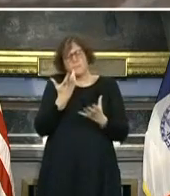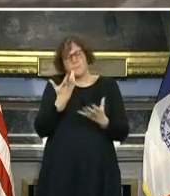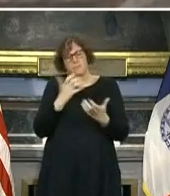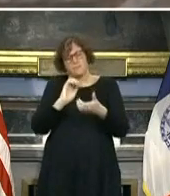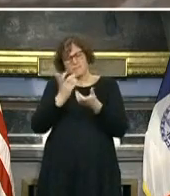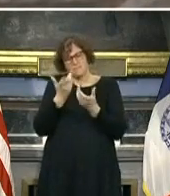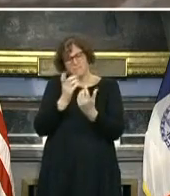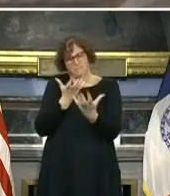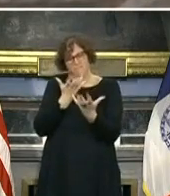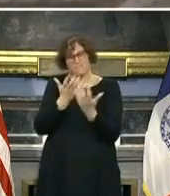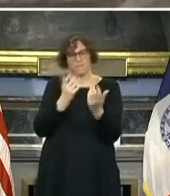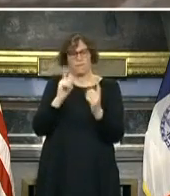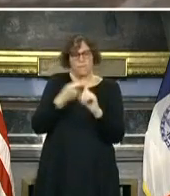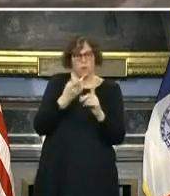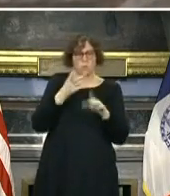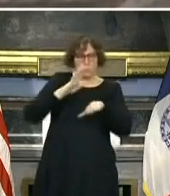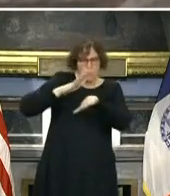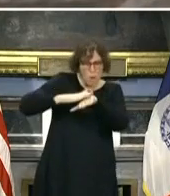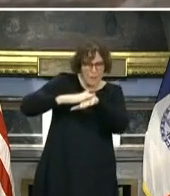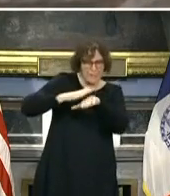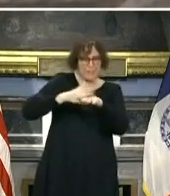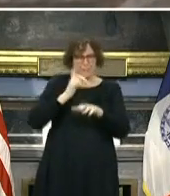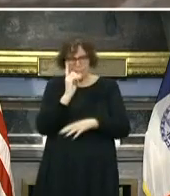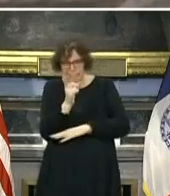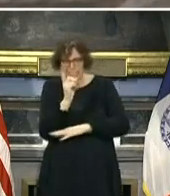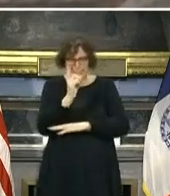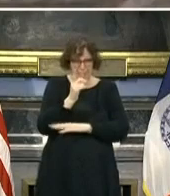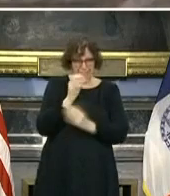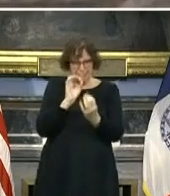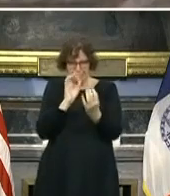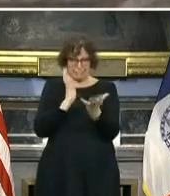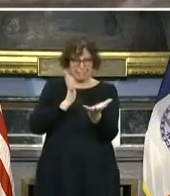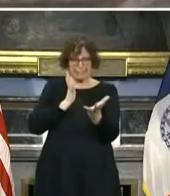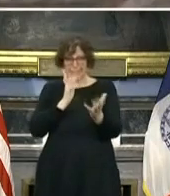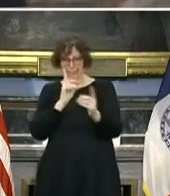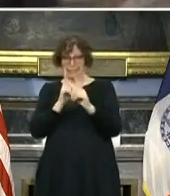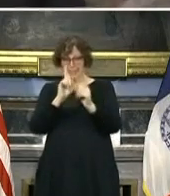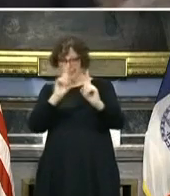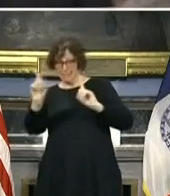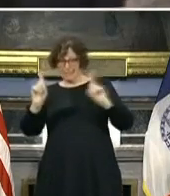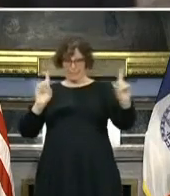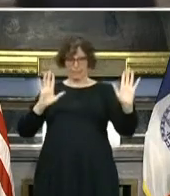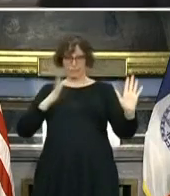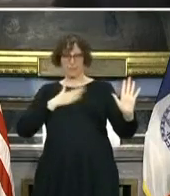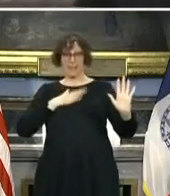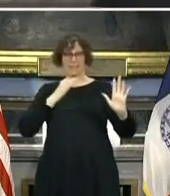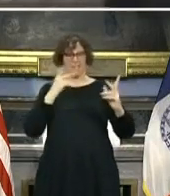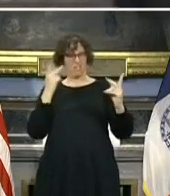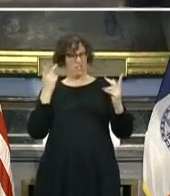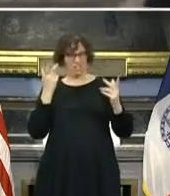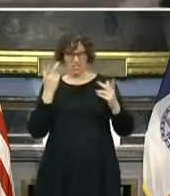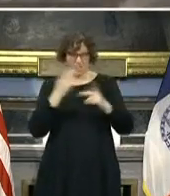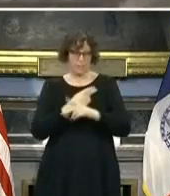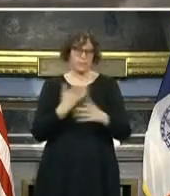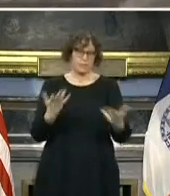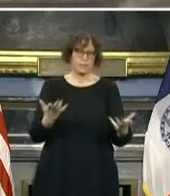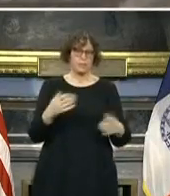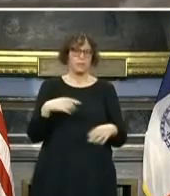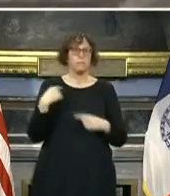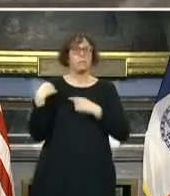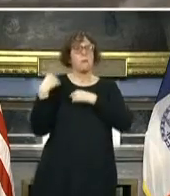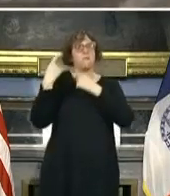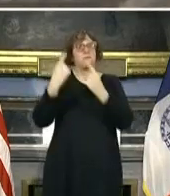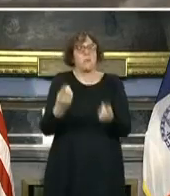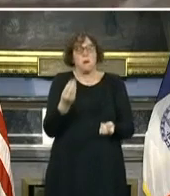out of compliance to stop it. We want to warn them they're about to get a fine. There's been very few situations, Aaron, where officers have had to